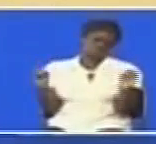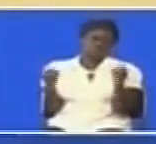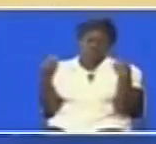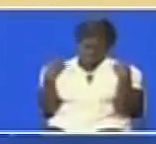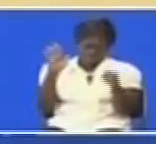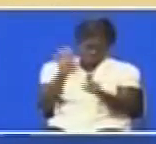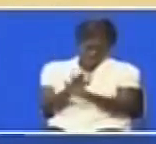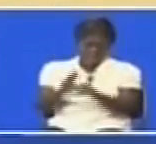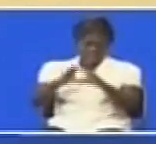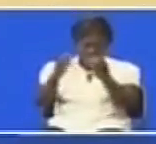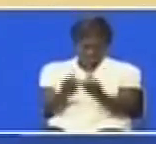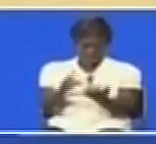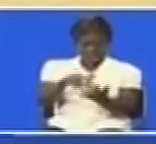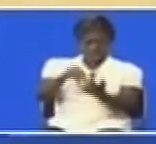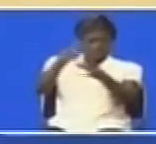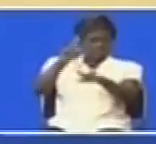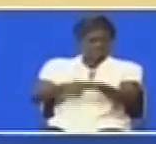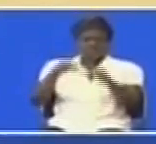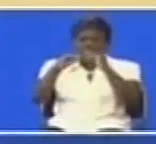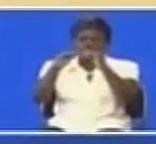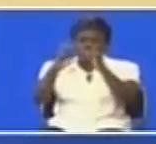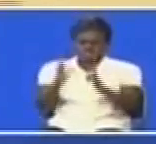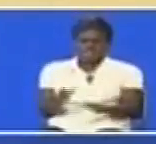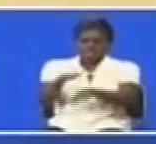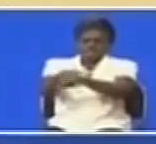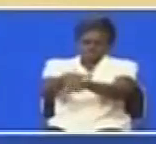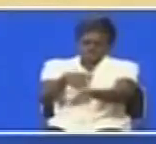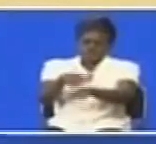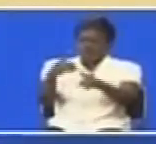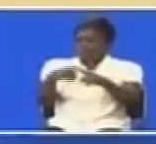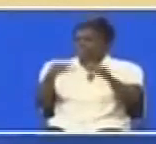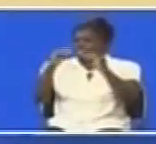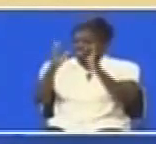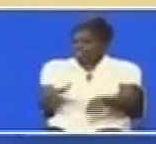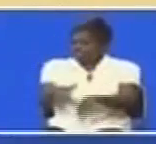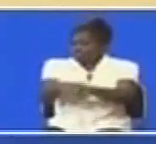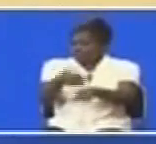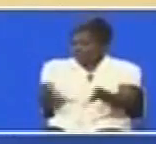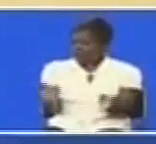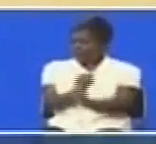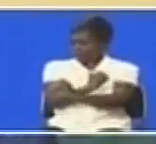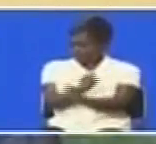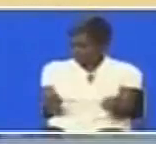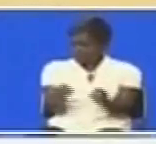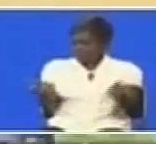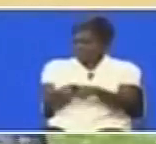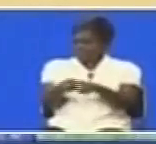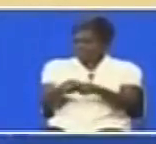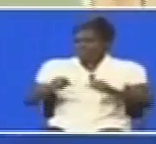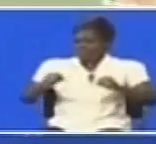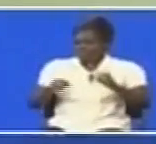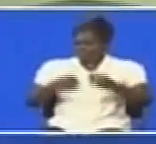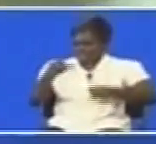lot in class, especially when the teacher is slow a little. But here the teacher cannot afford to be slow. The teacher is also excited as